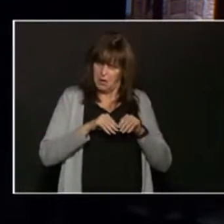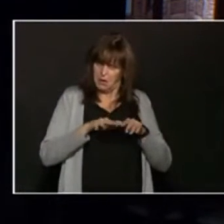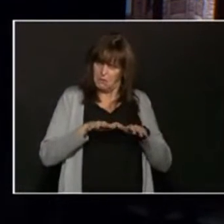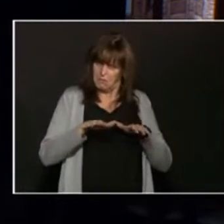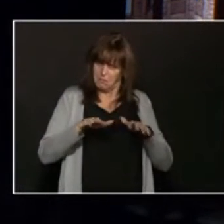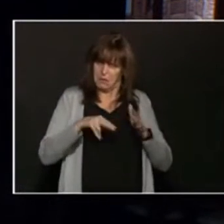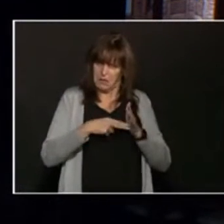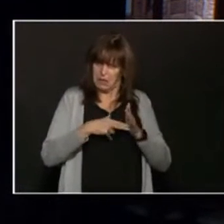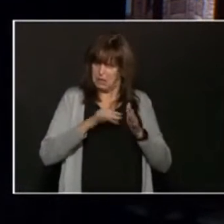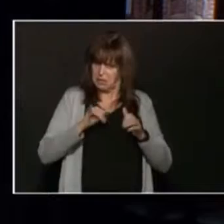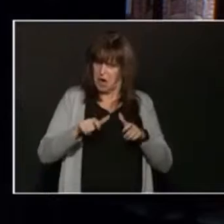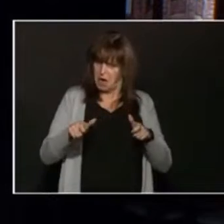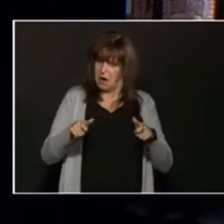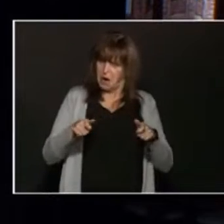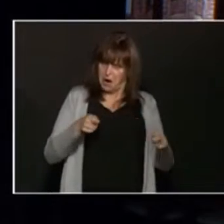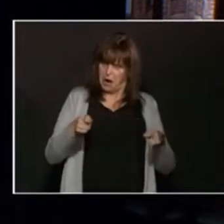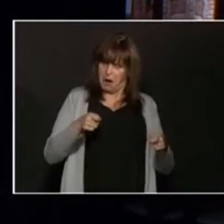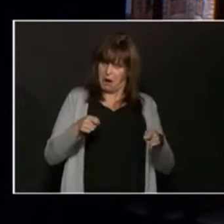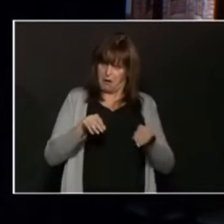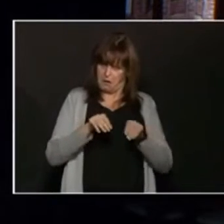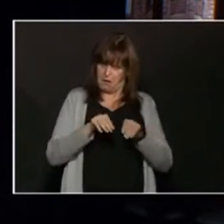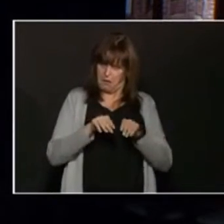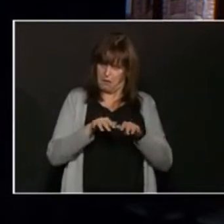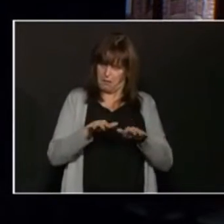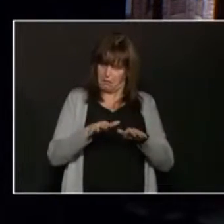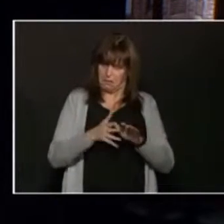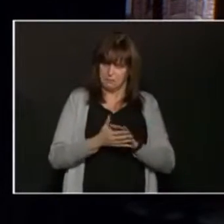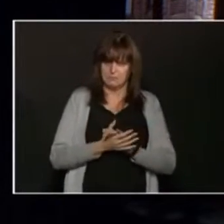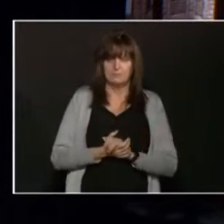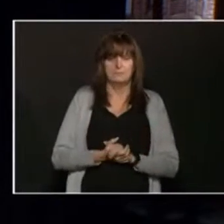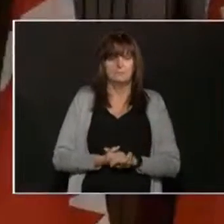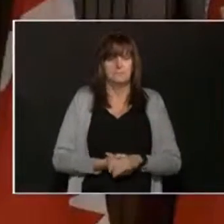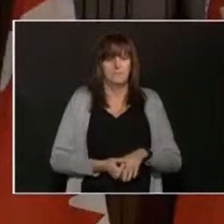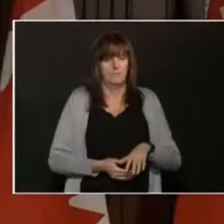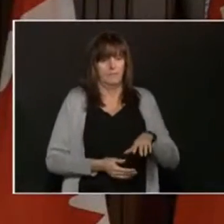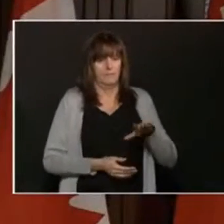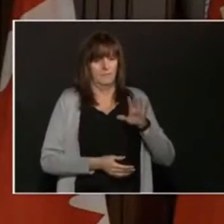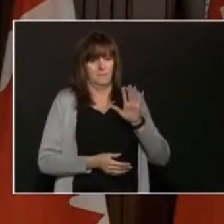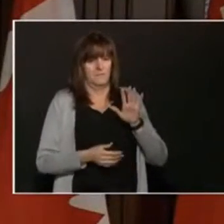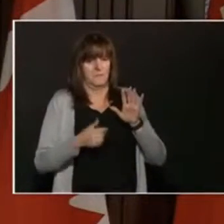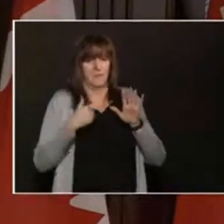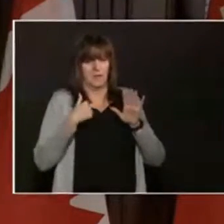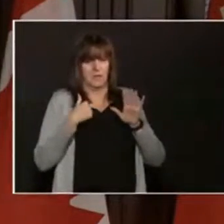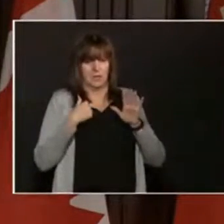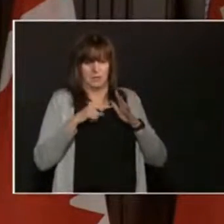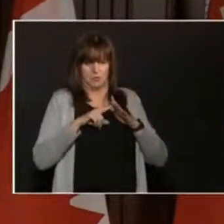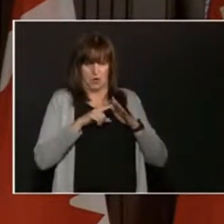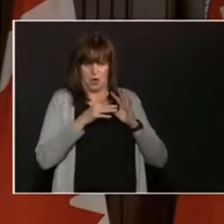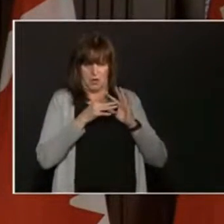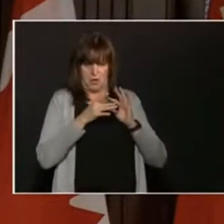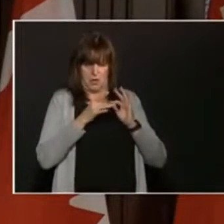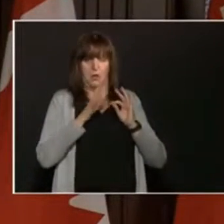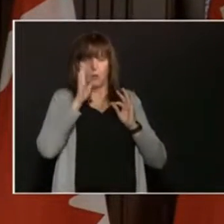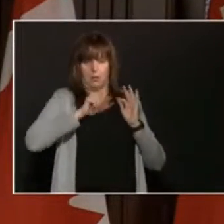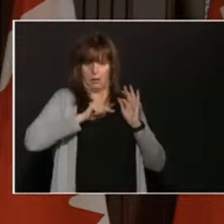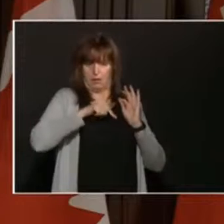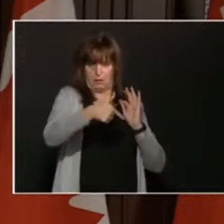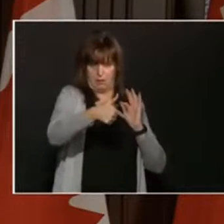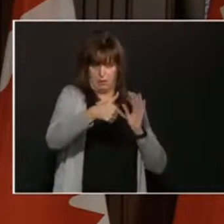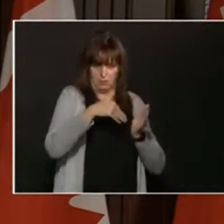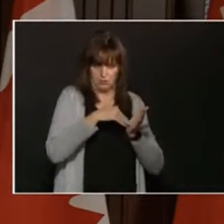I'll start, and then I don't know, maybe Dr. Brown may want to add. But first, I do want to inform you that